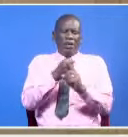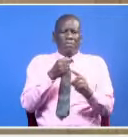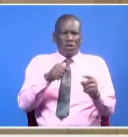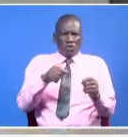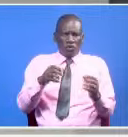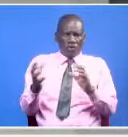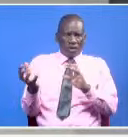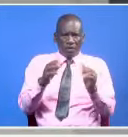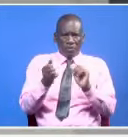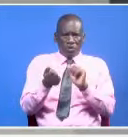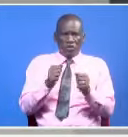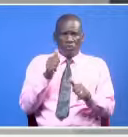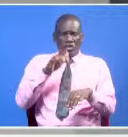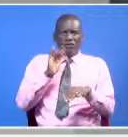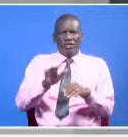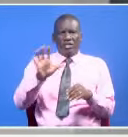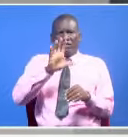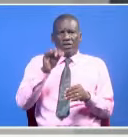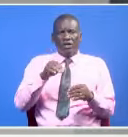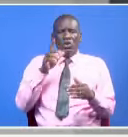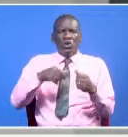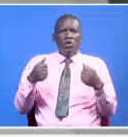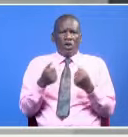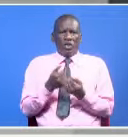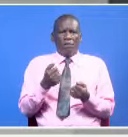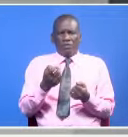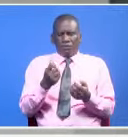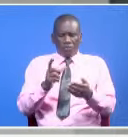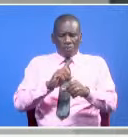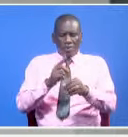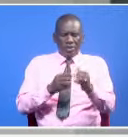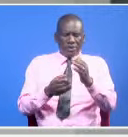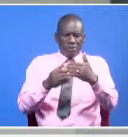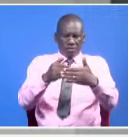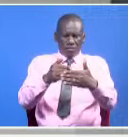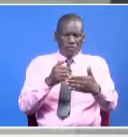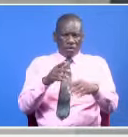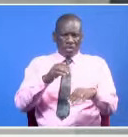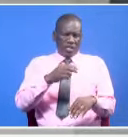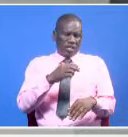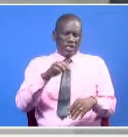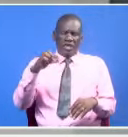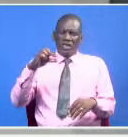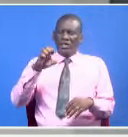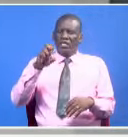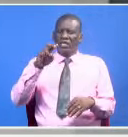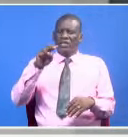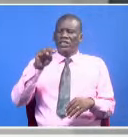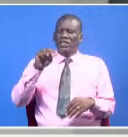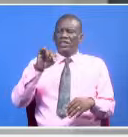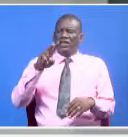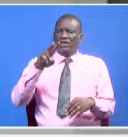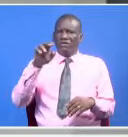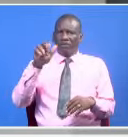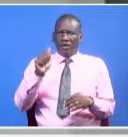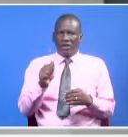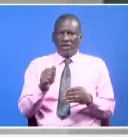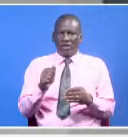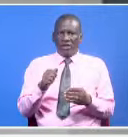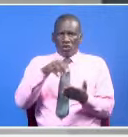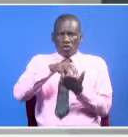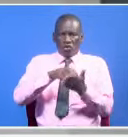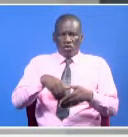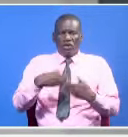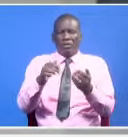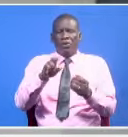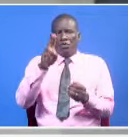affects Africa. What happened a few weeks back in Geneva is that a recommendation that was given by the